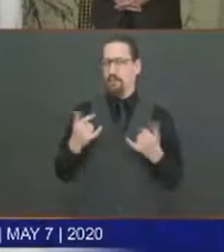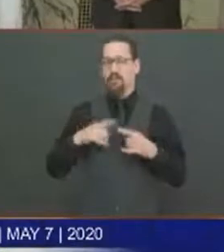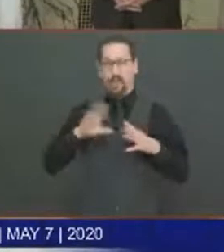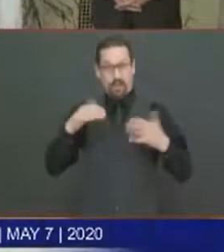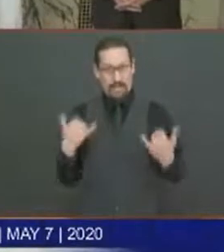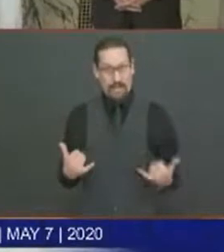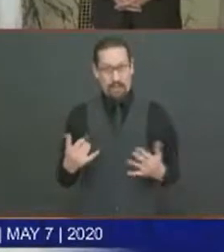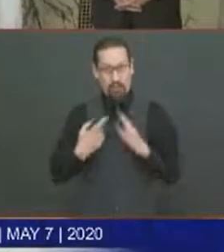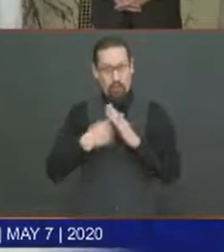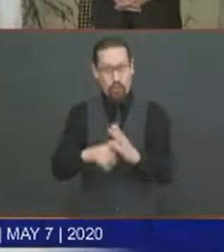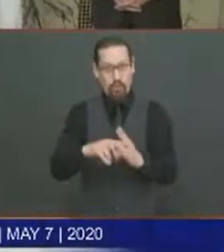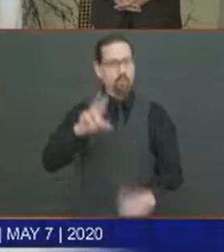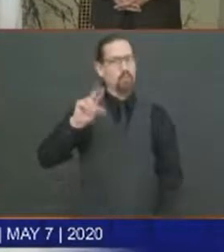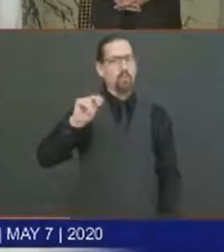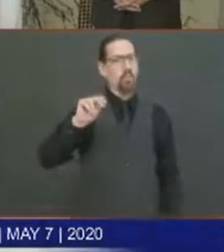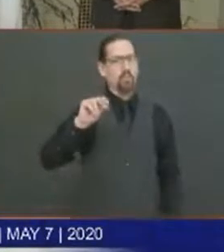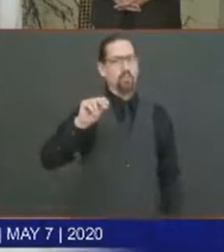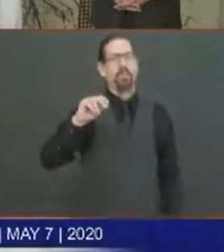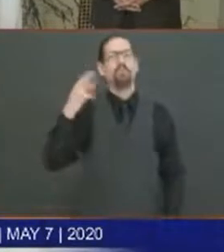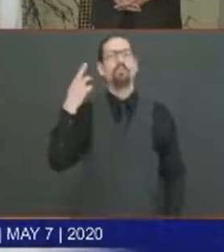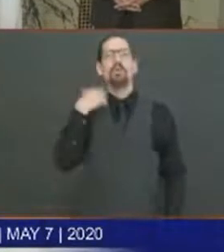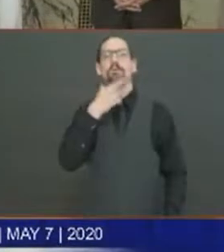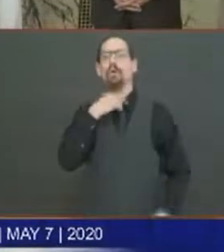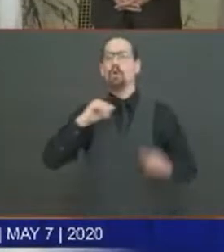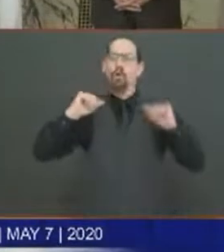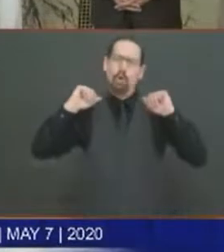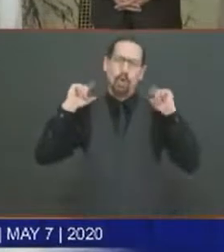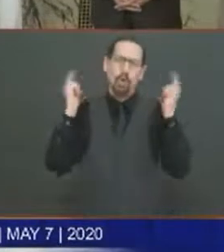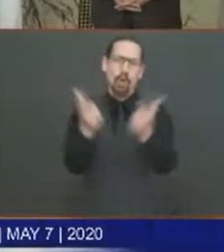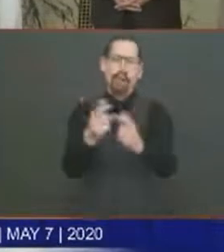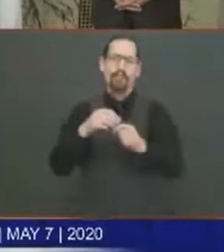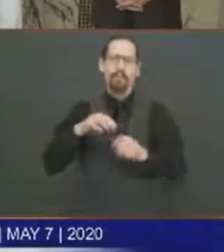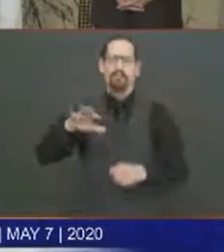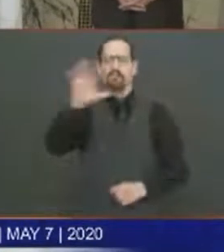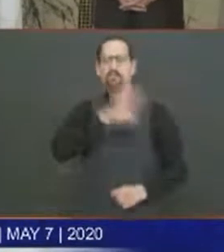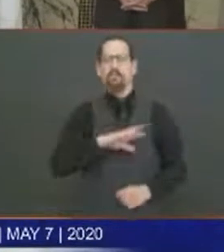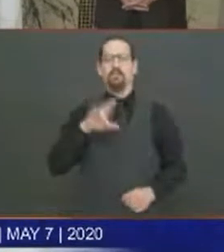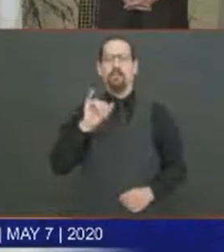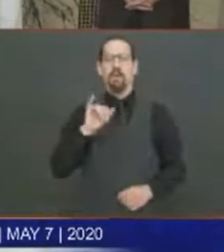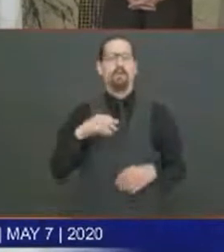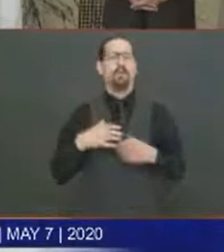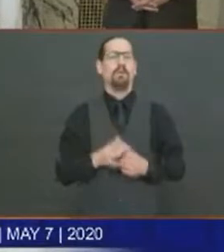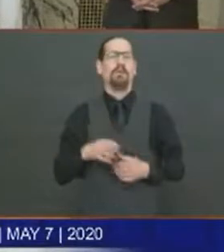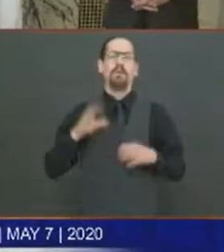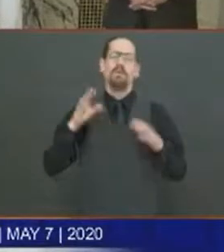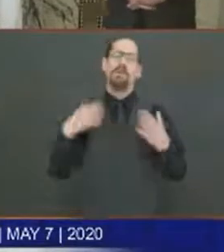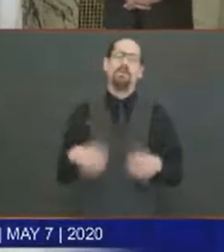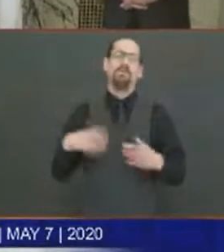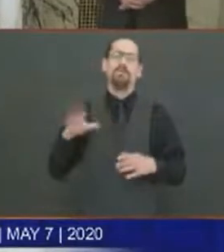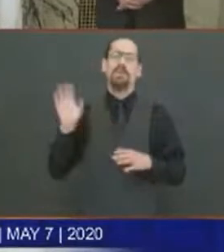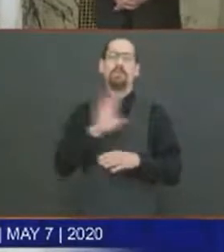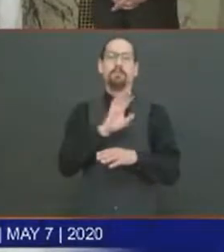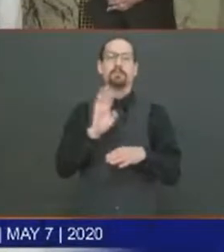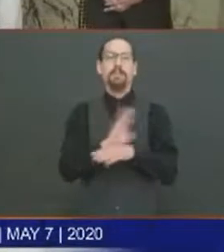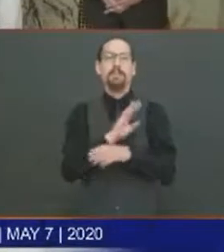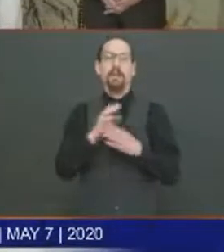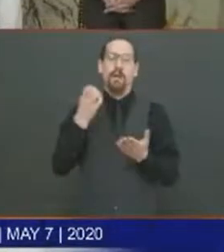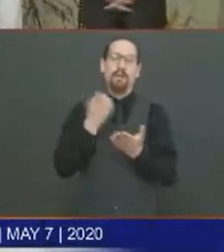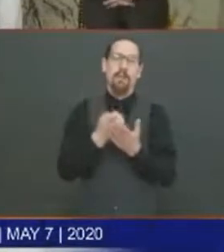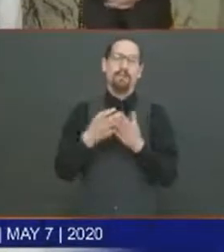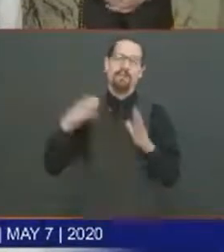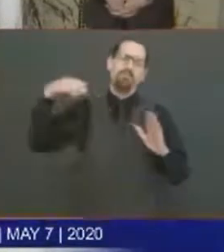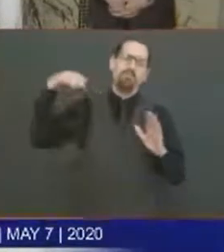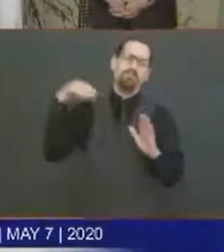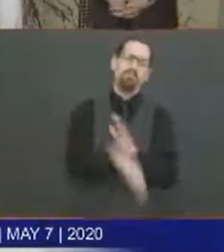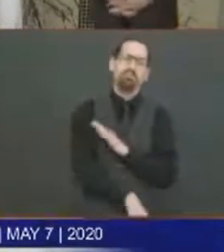been crushed all over the country, and we have to focus on helping them get back to work. In